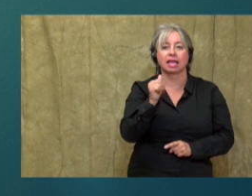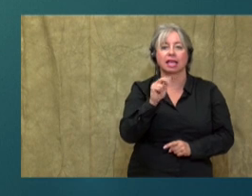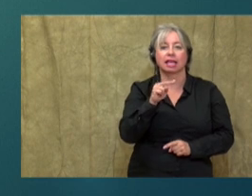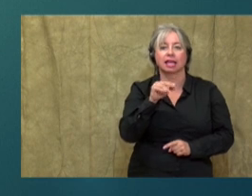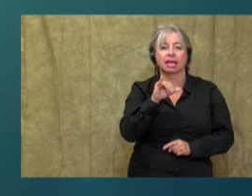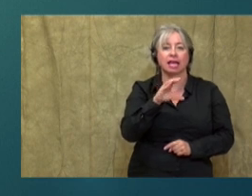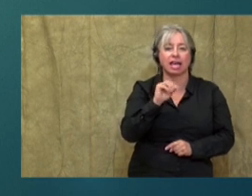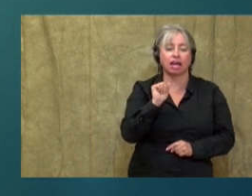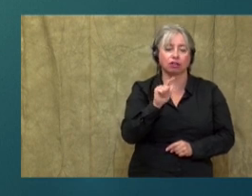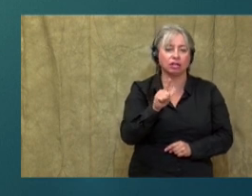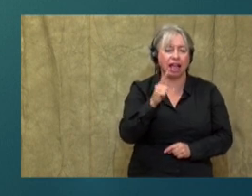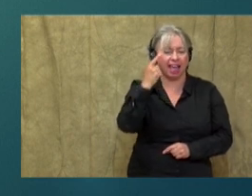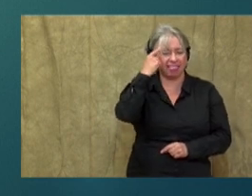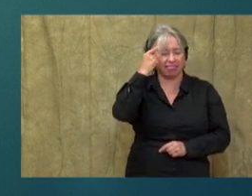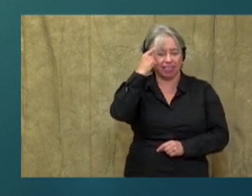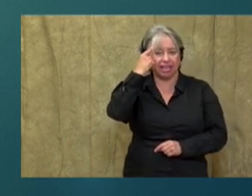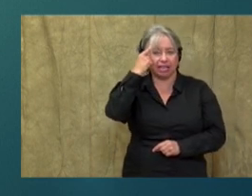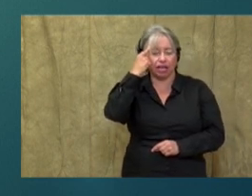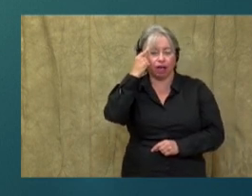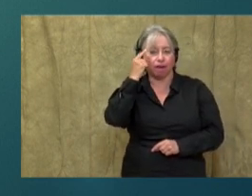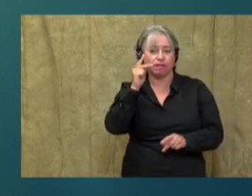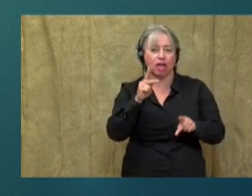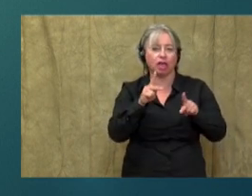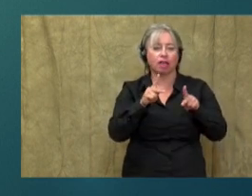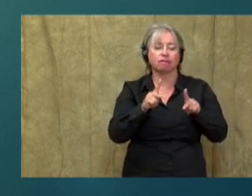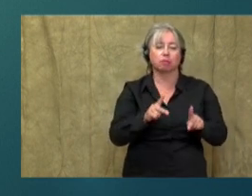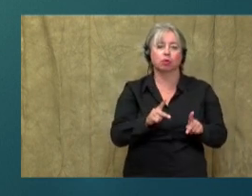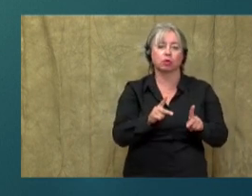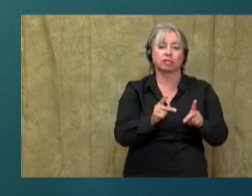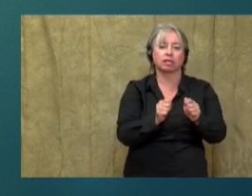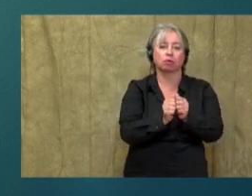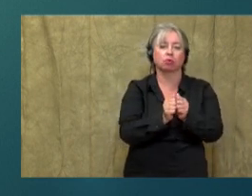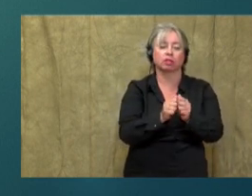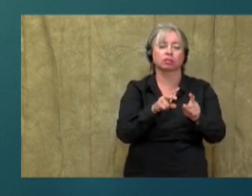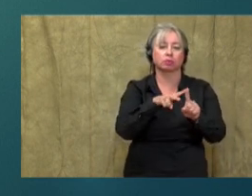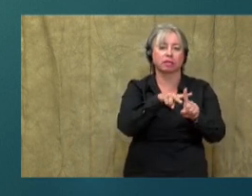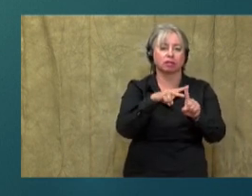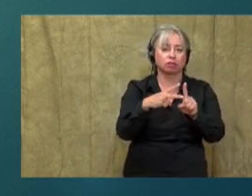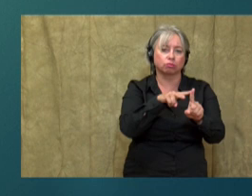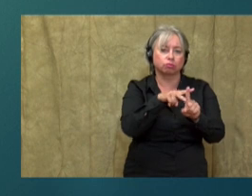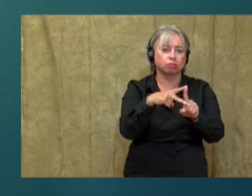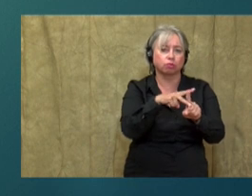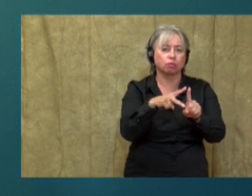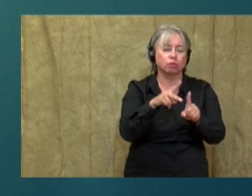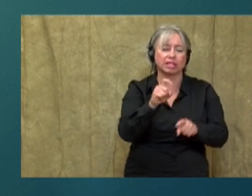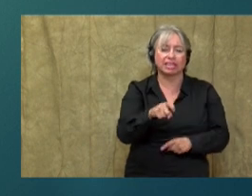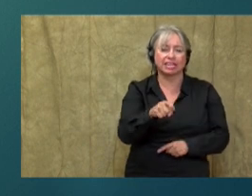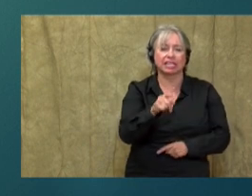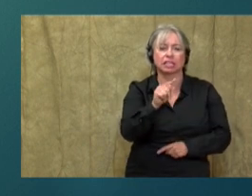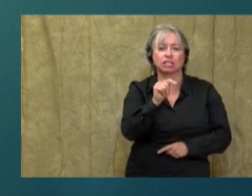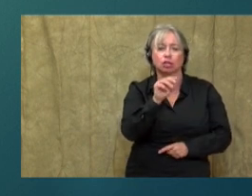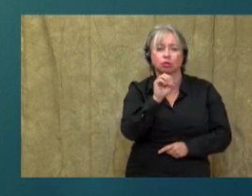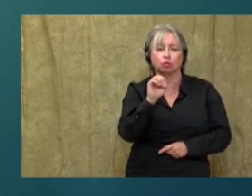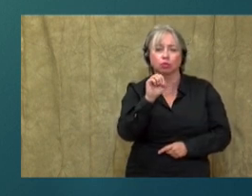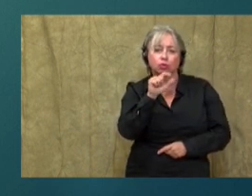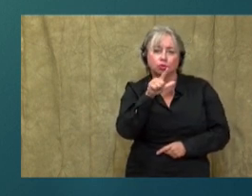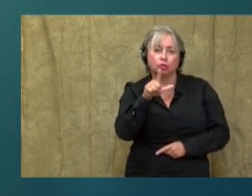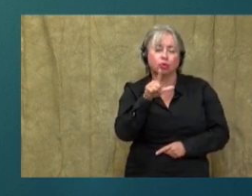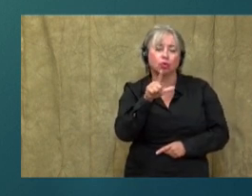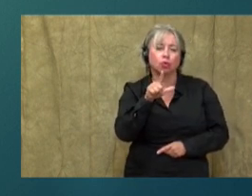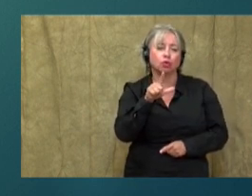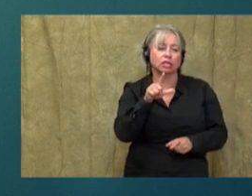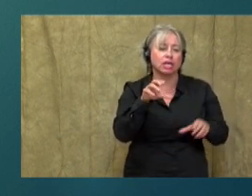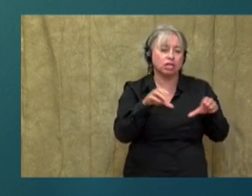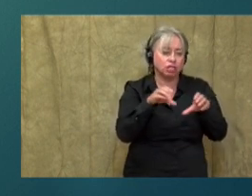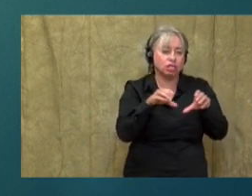medium, I think of a mechanic who needs tools in order to do their job. So if I need a tool like a medium in order to do